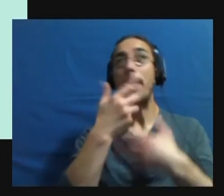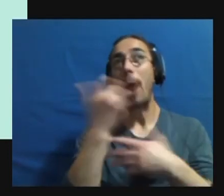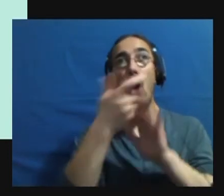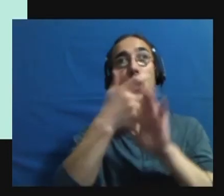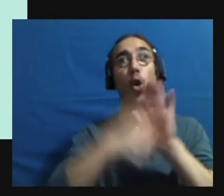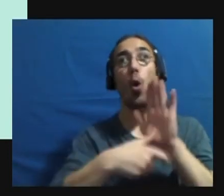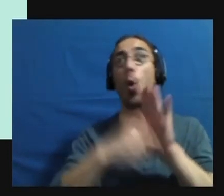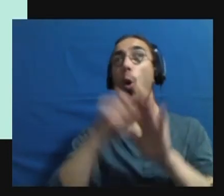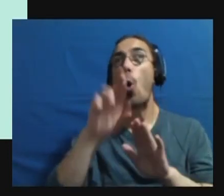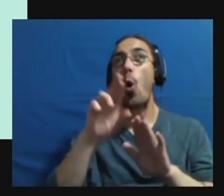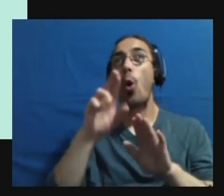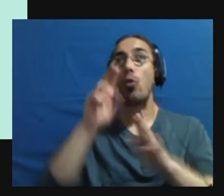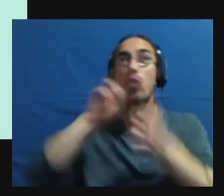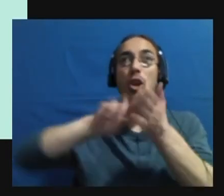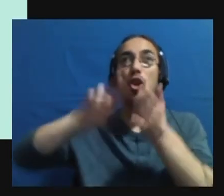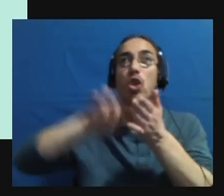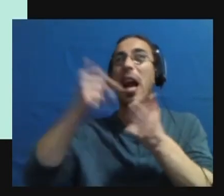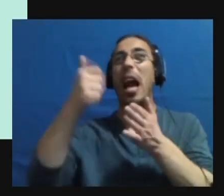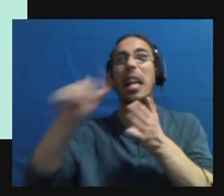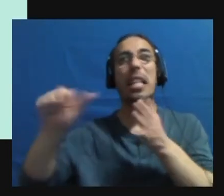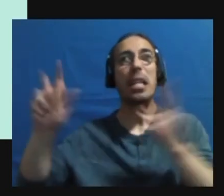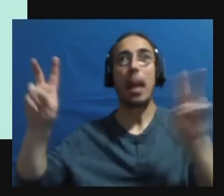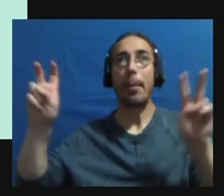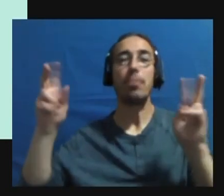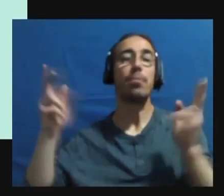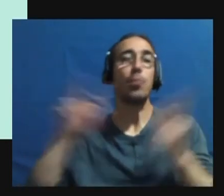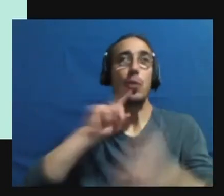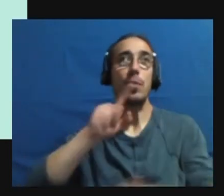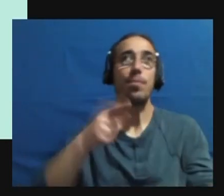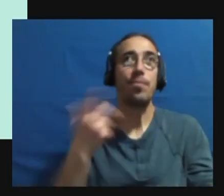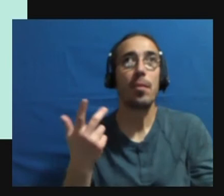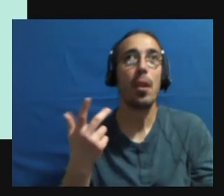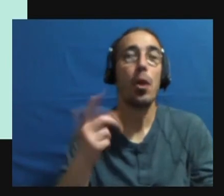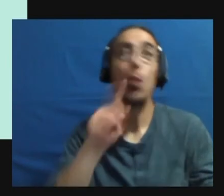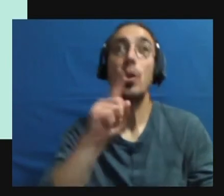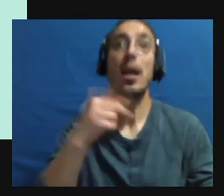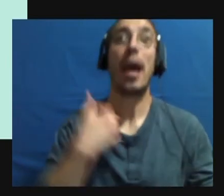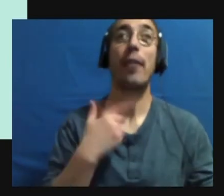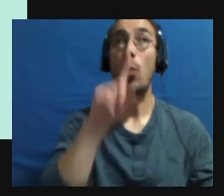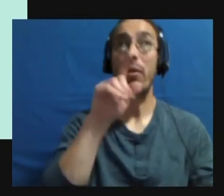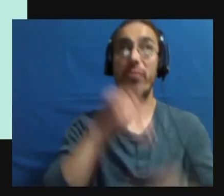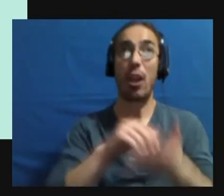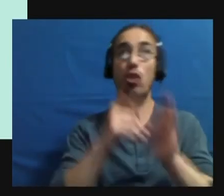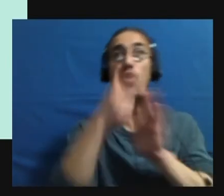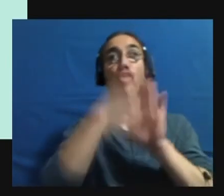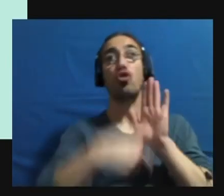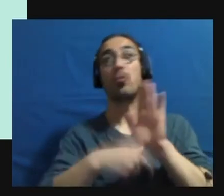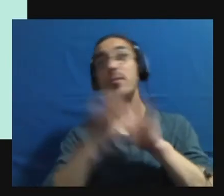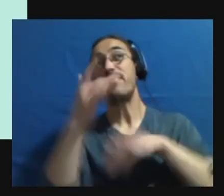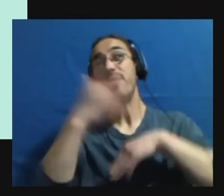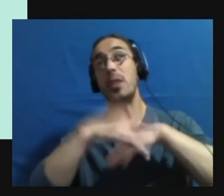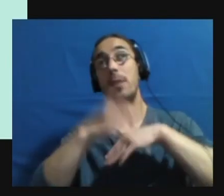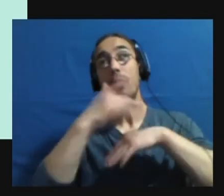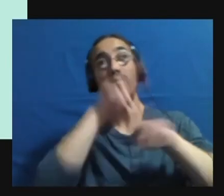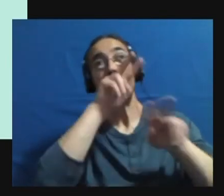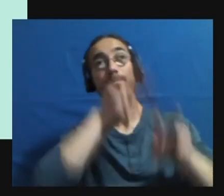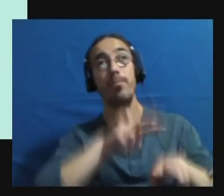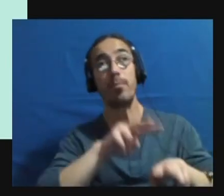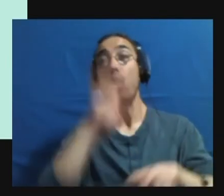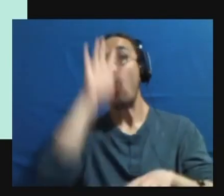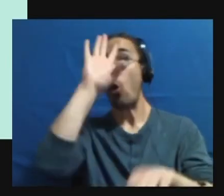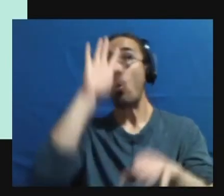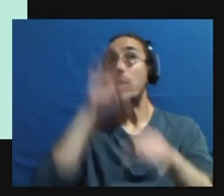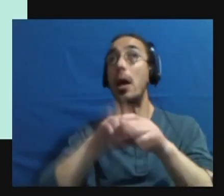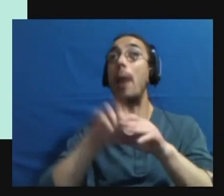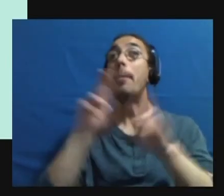topic, and we have like 1,000 articles on there, and autistic people make amazing